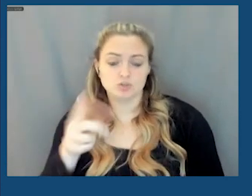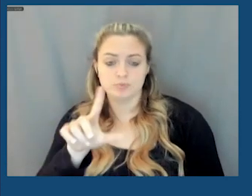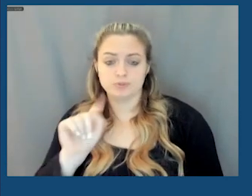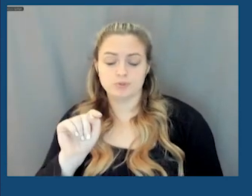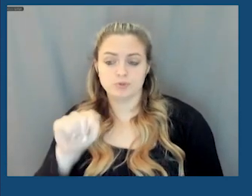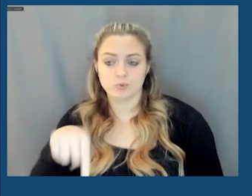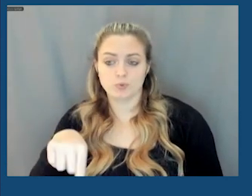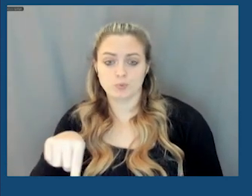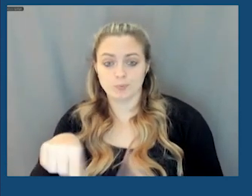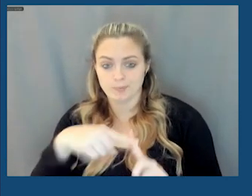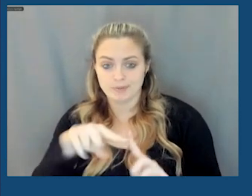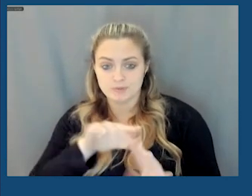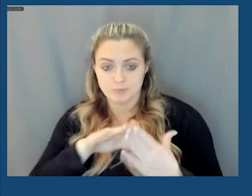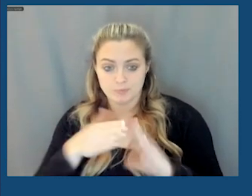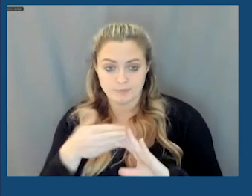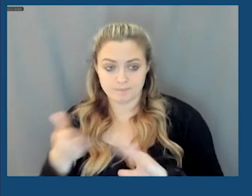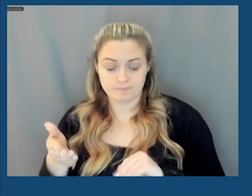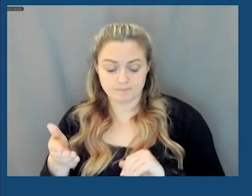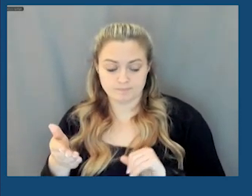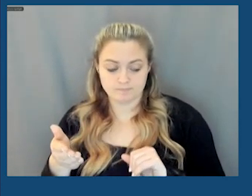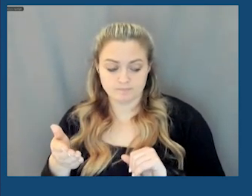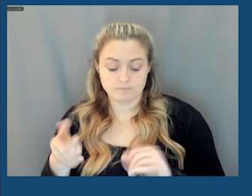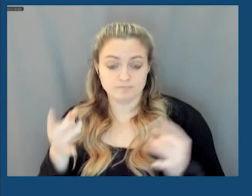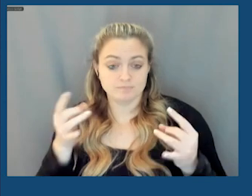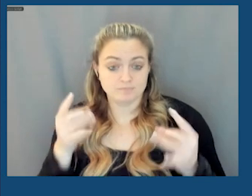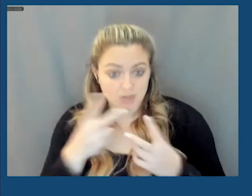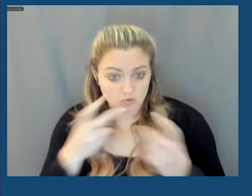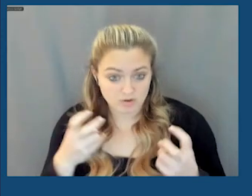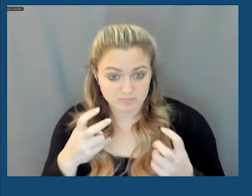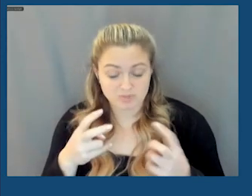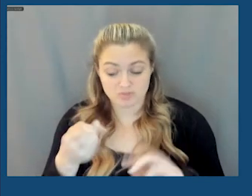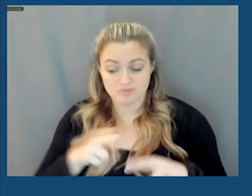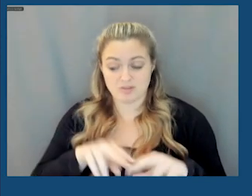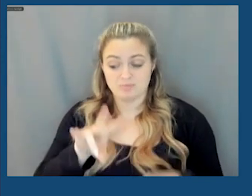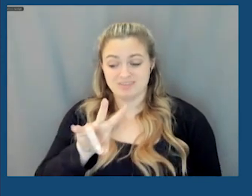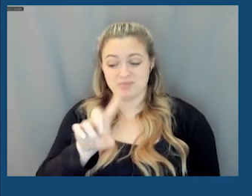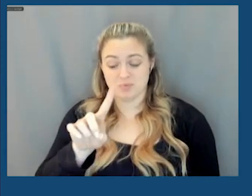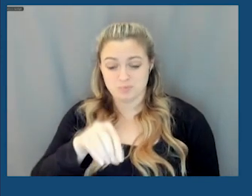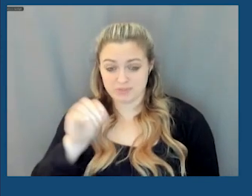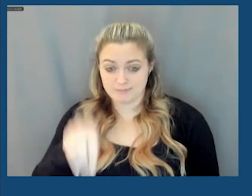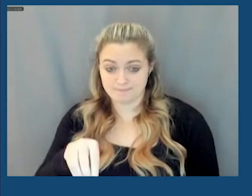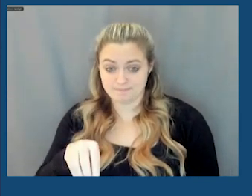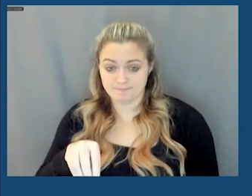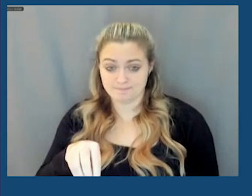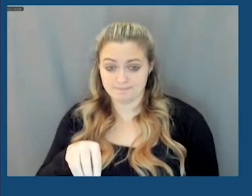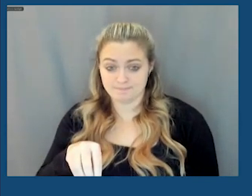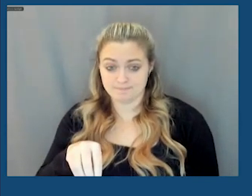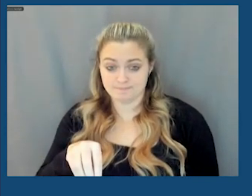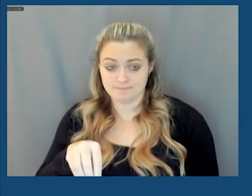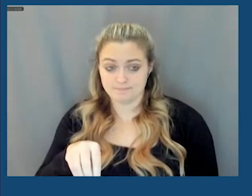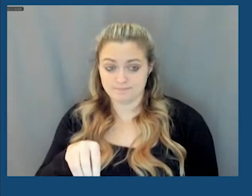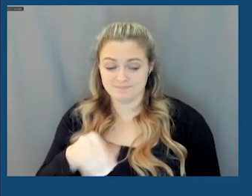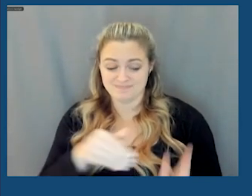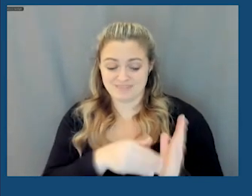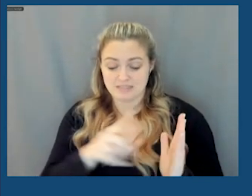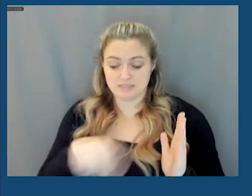community. Hate crimes are up 71% against this